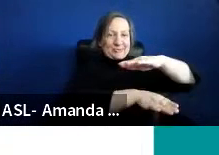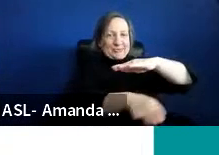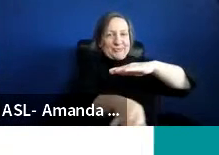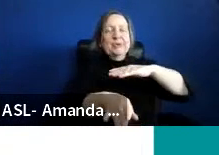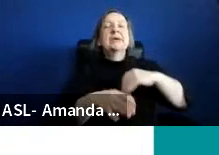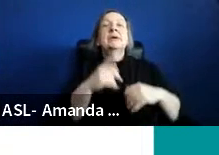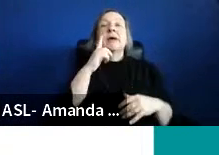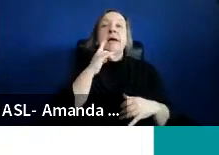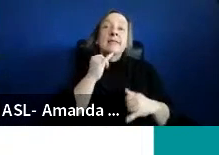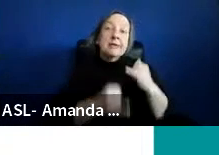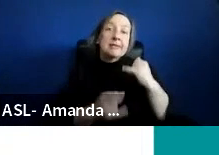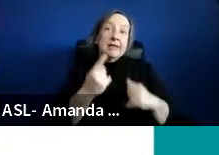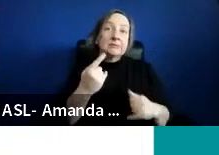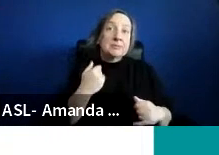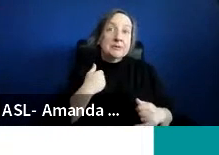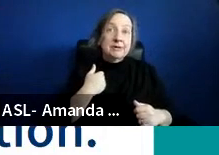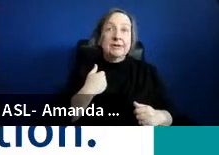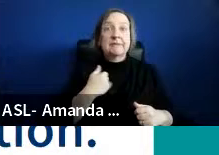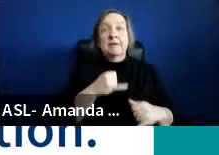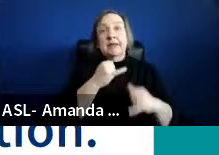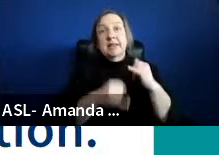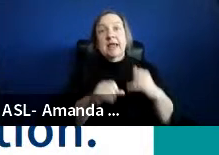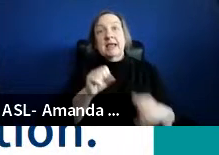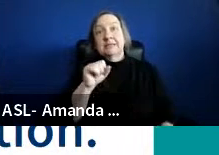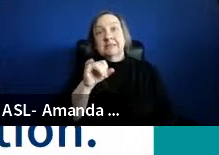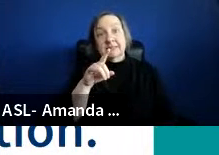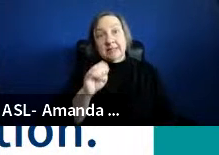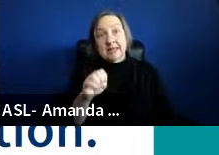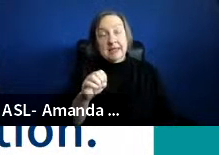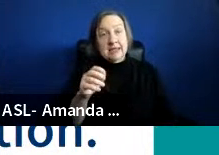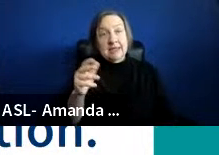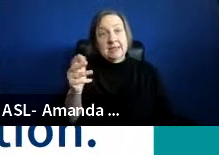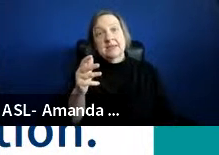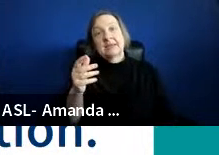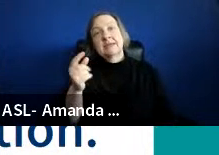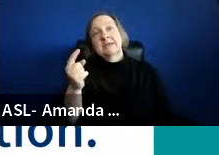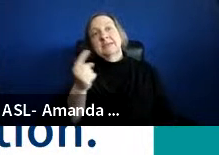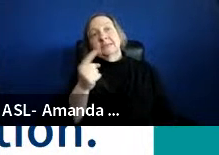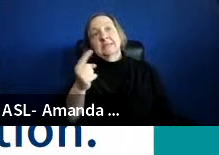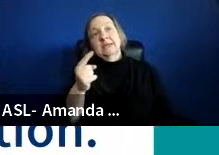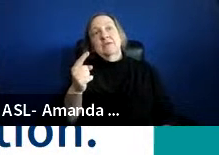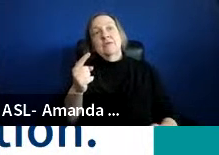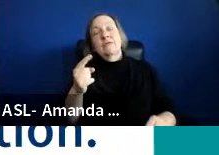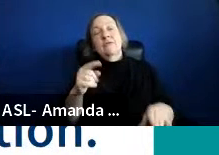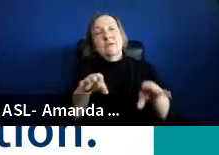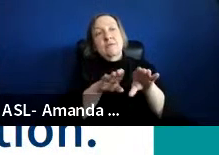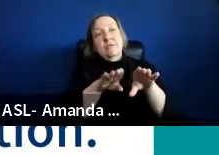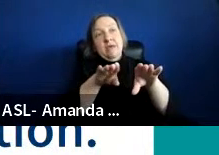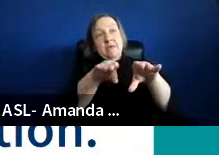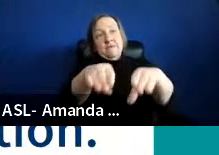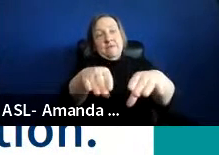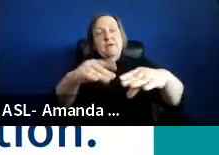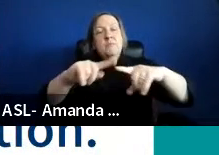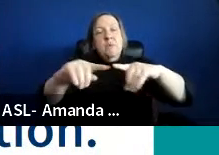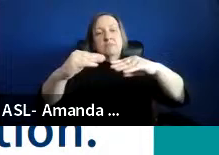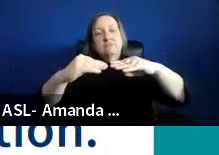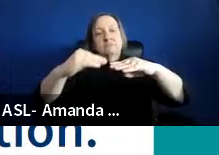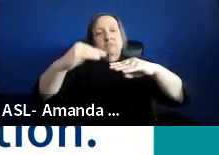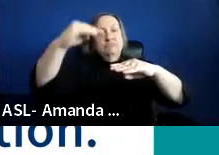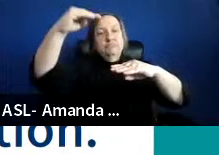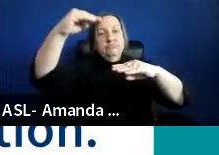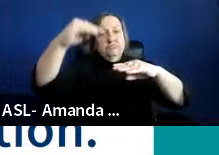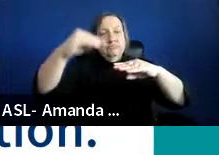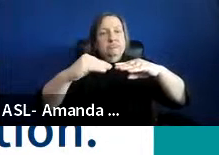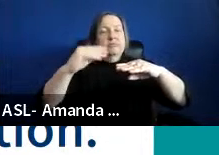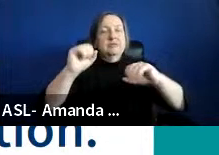one that we have, the last slide we have is the single level movable span lift bridge that you can see on the